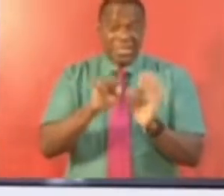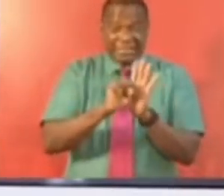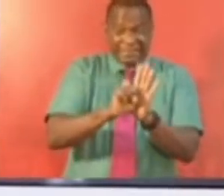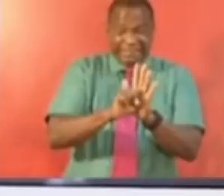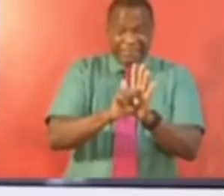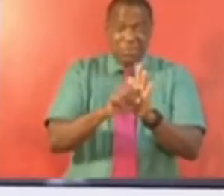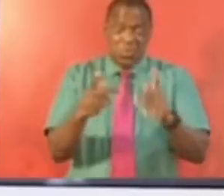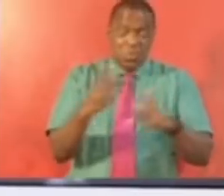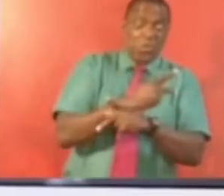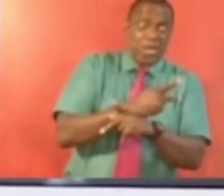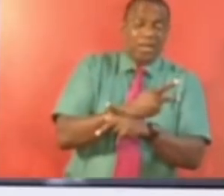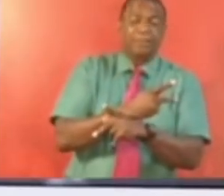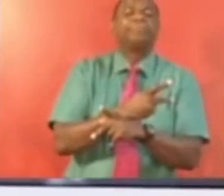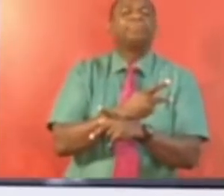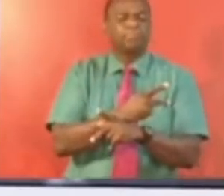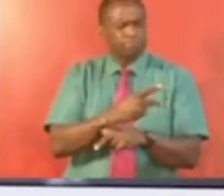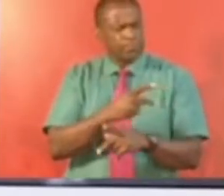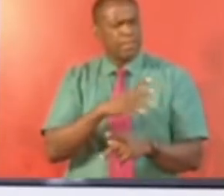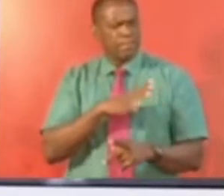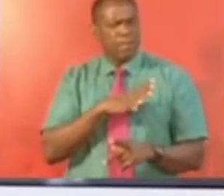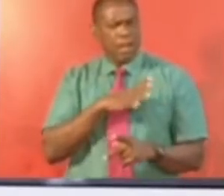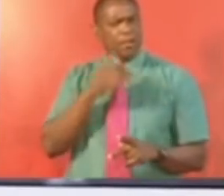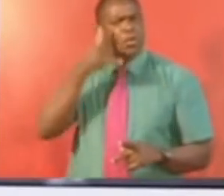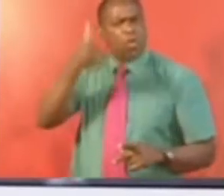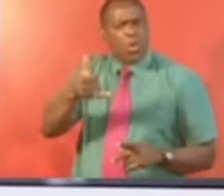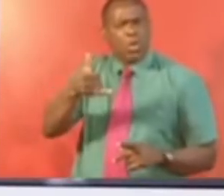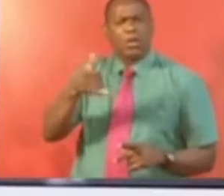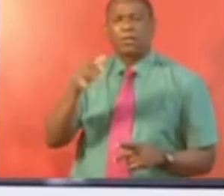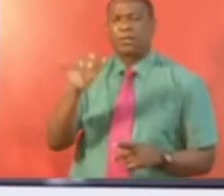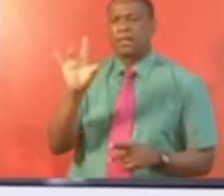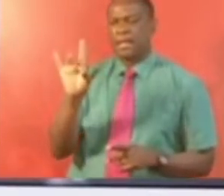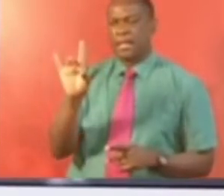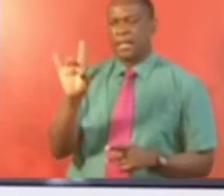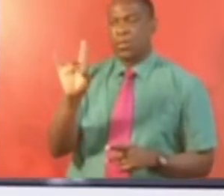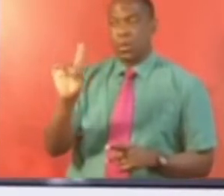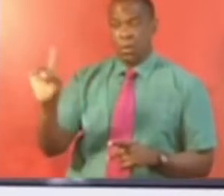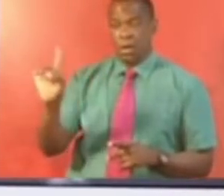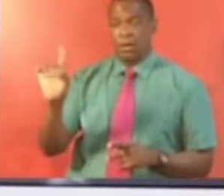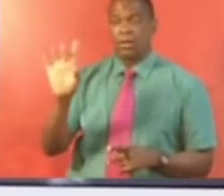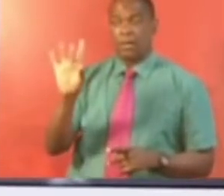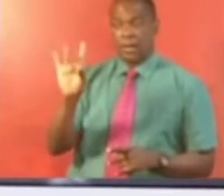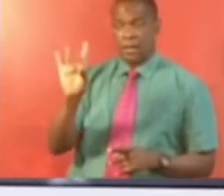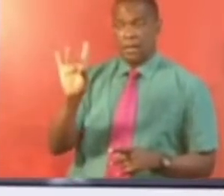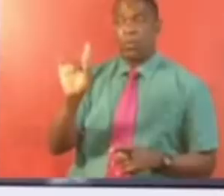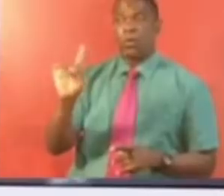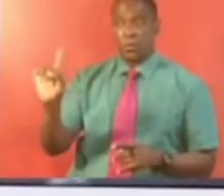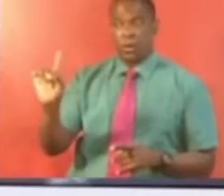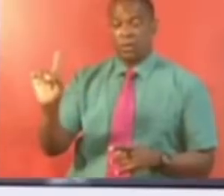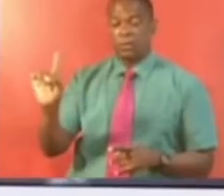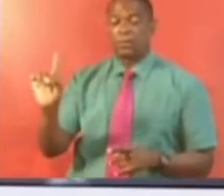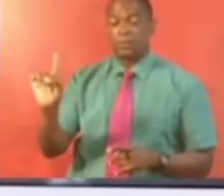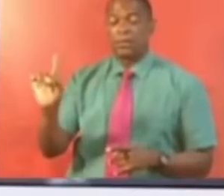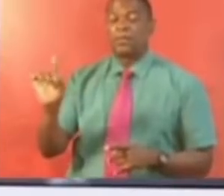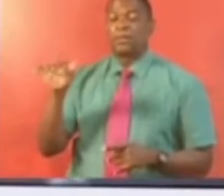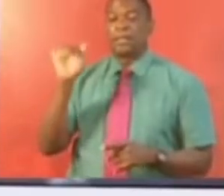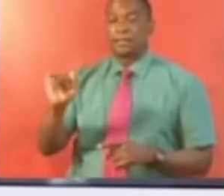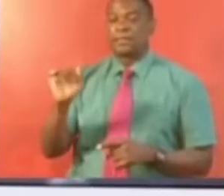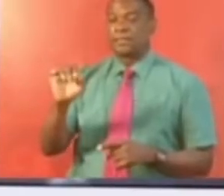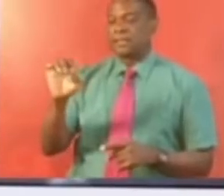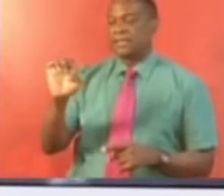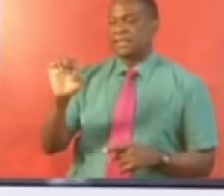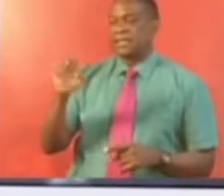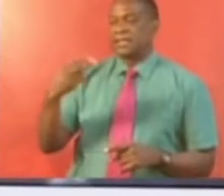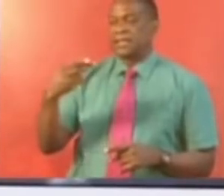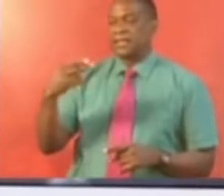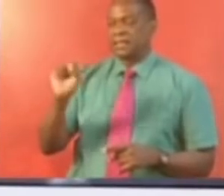before, to either call 811, which is the EHS hotline, and they will take you into any of the facilities, or